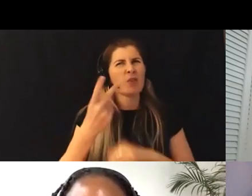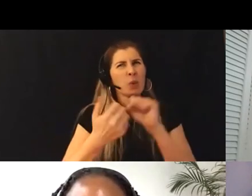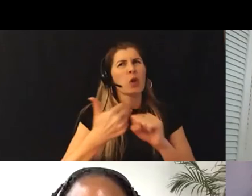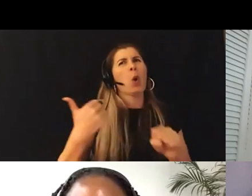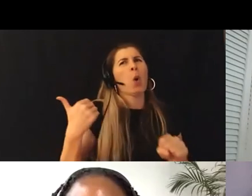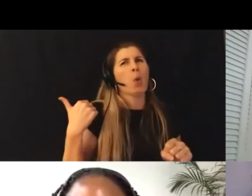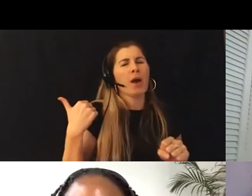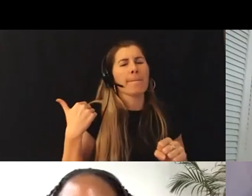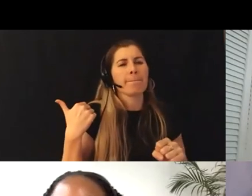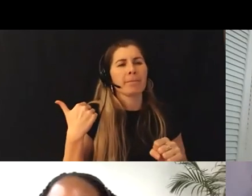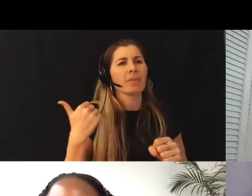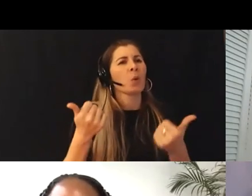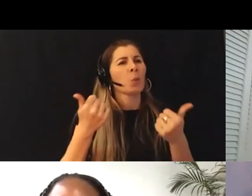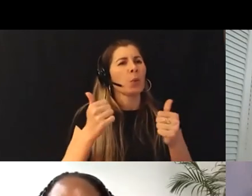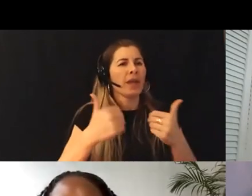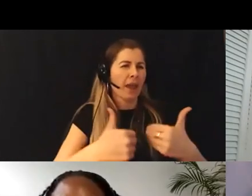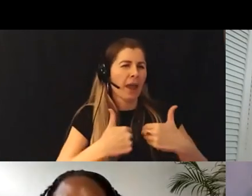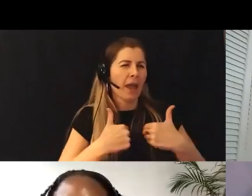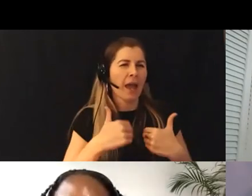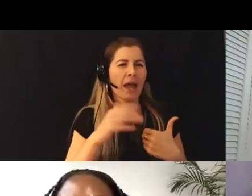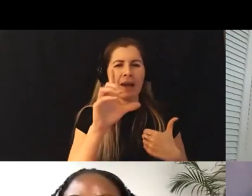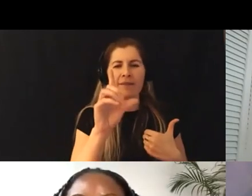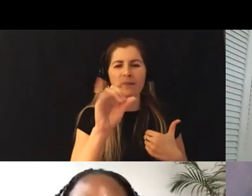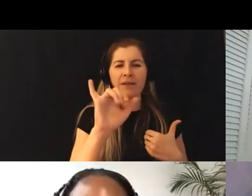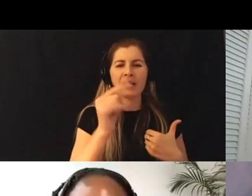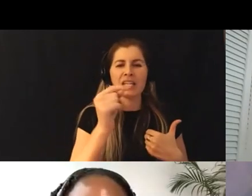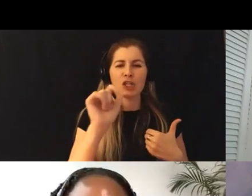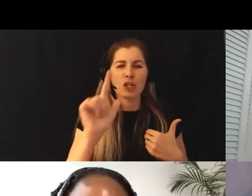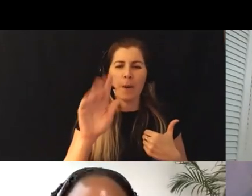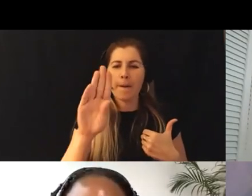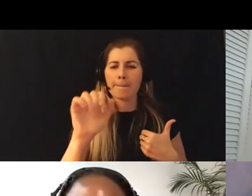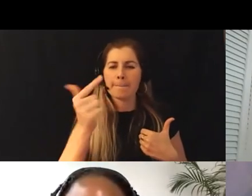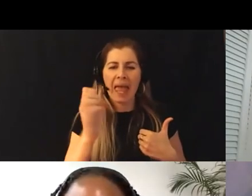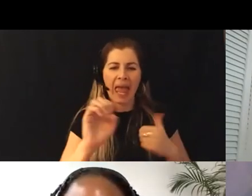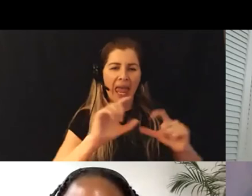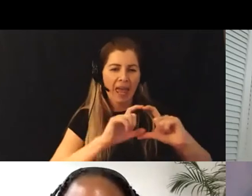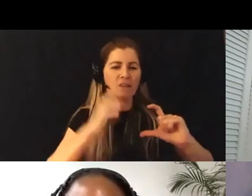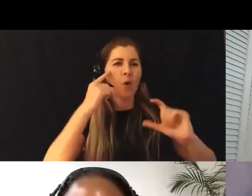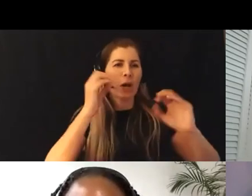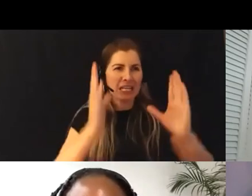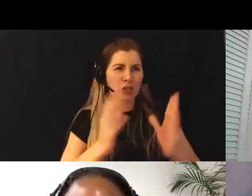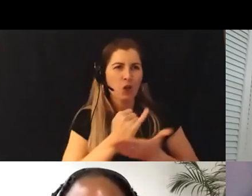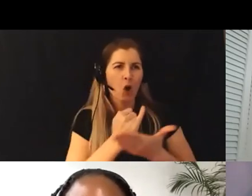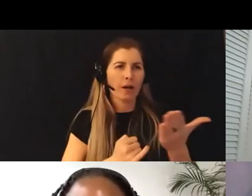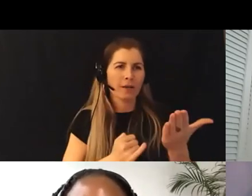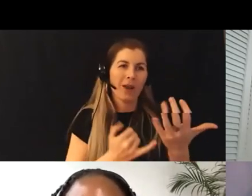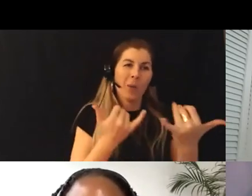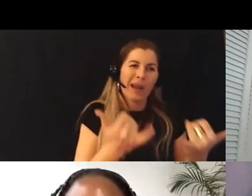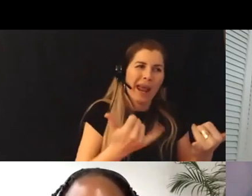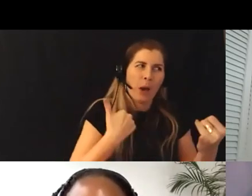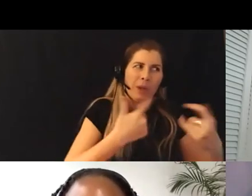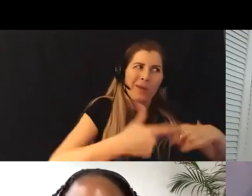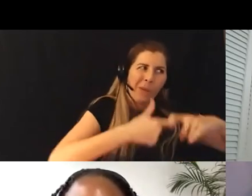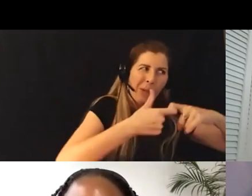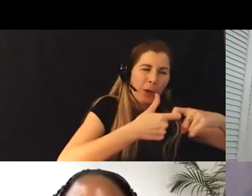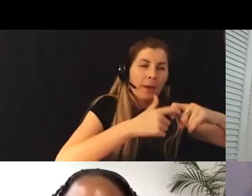on building out a digital badge for teaching artists. Because of COVID, we've kind of put that on hold. But the very